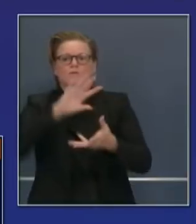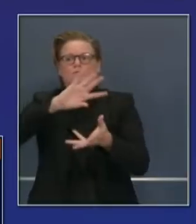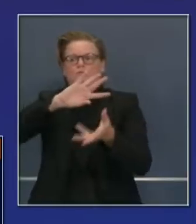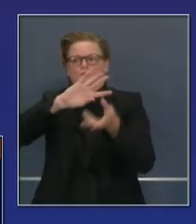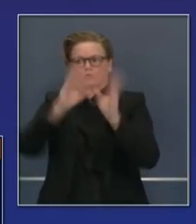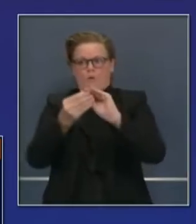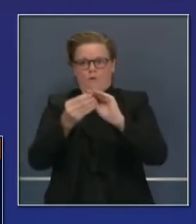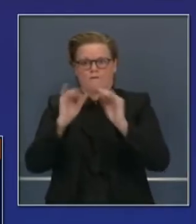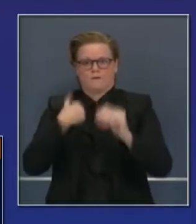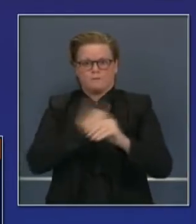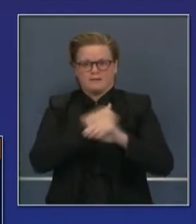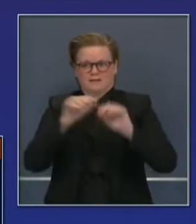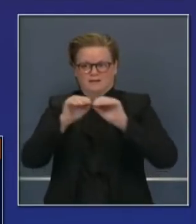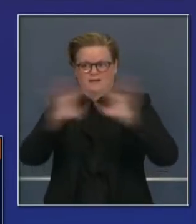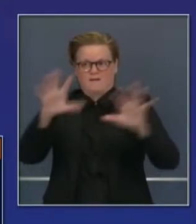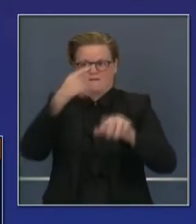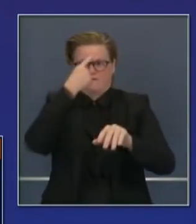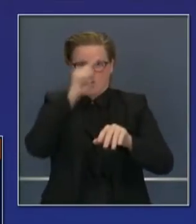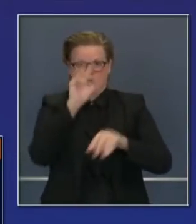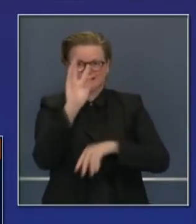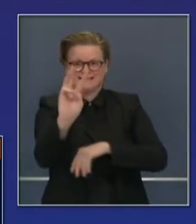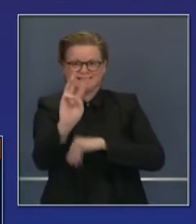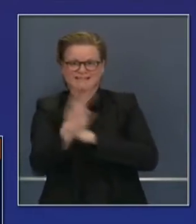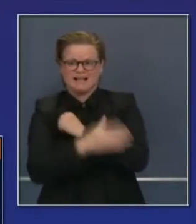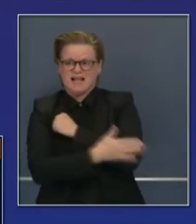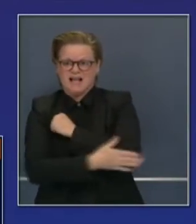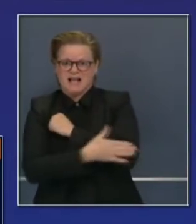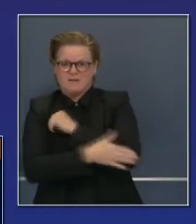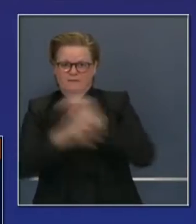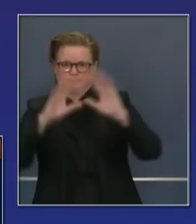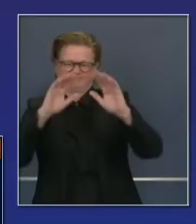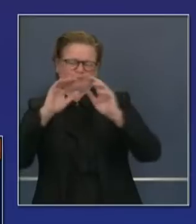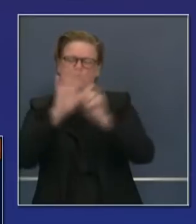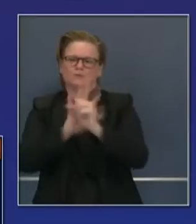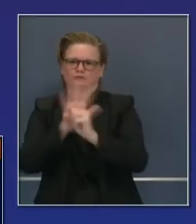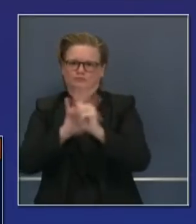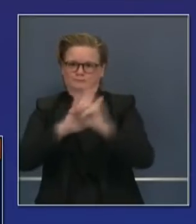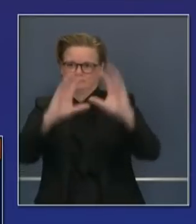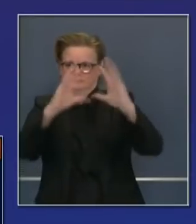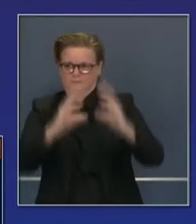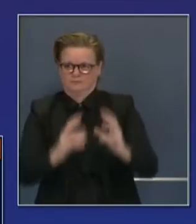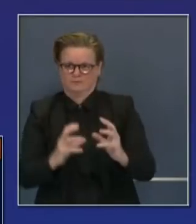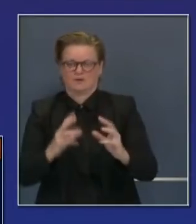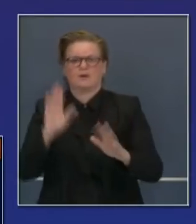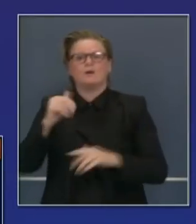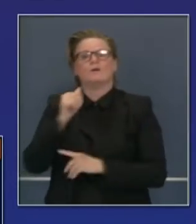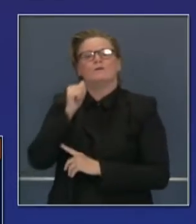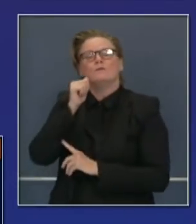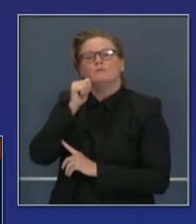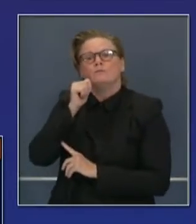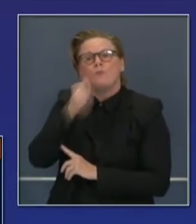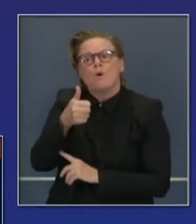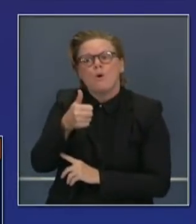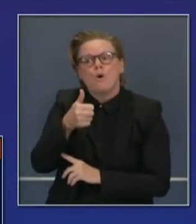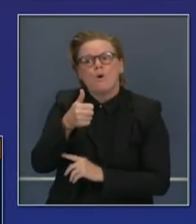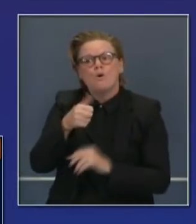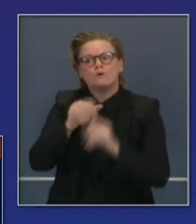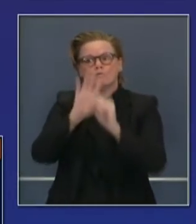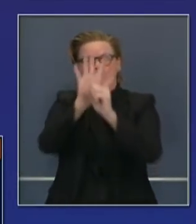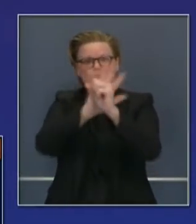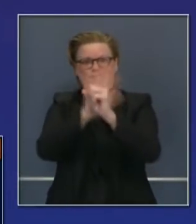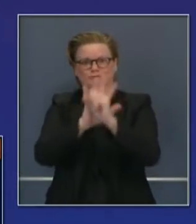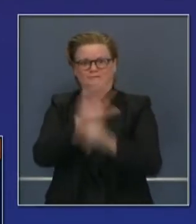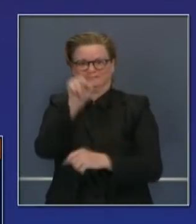Here's what you should know. Tomorrow, the regions will be making direct orders based upon